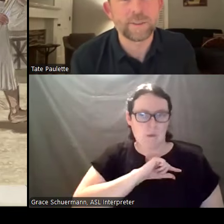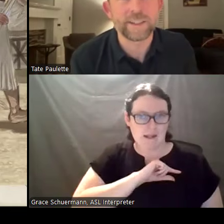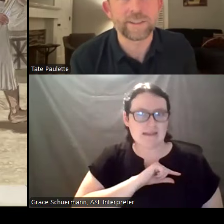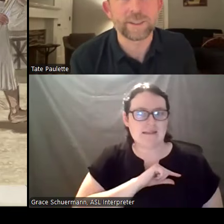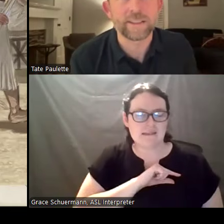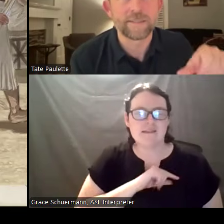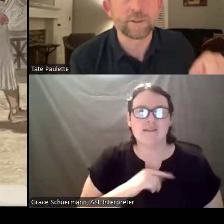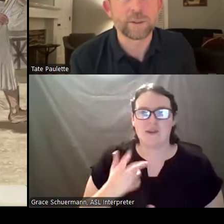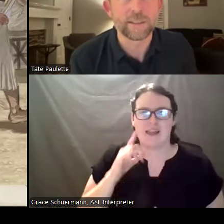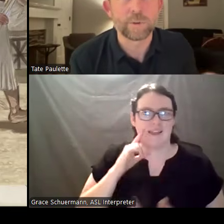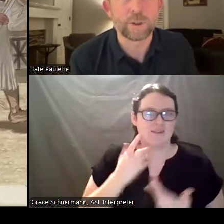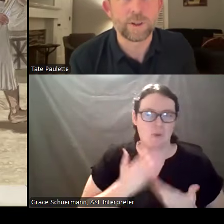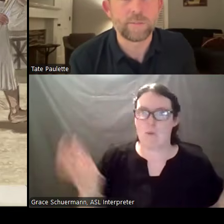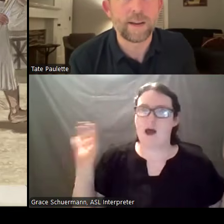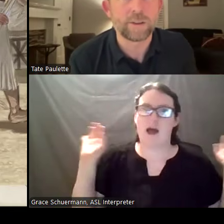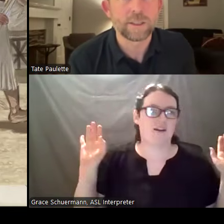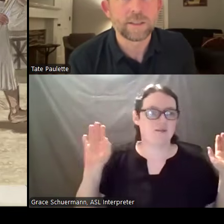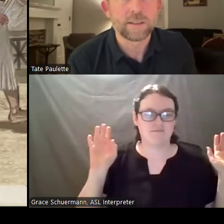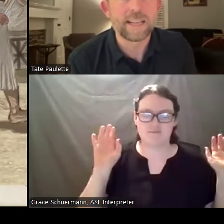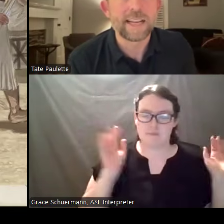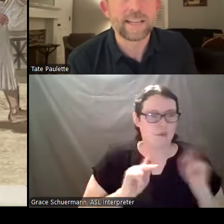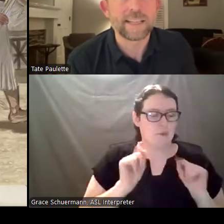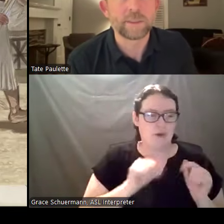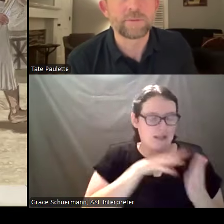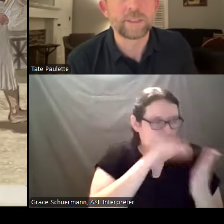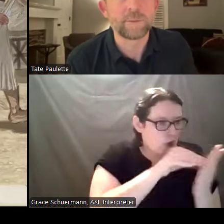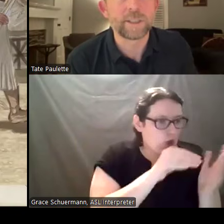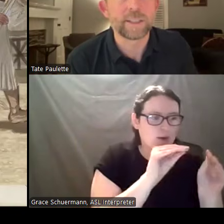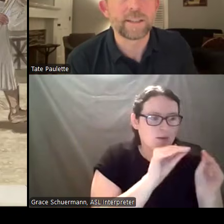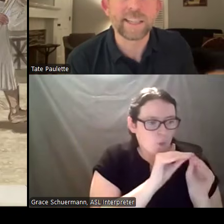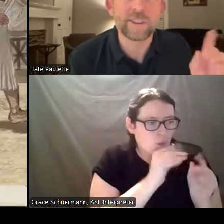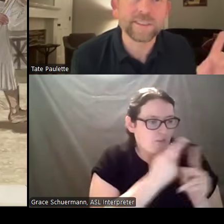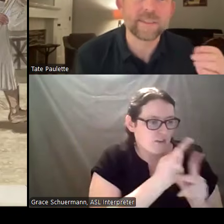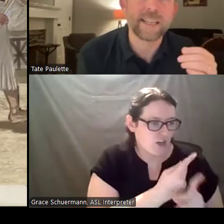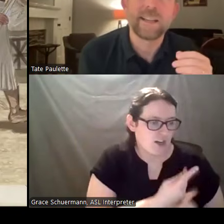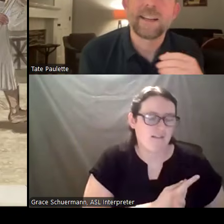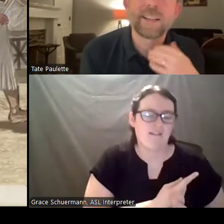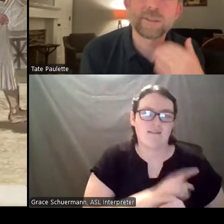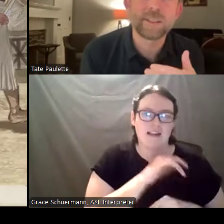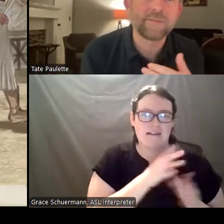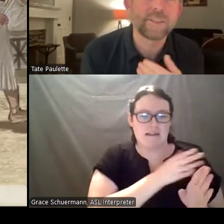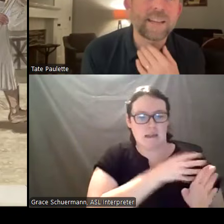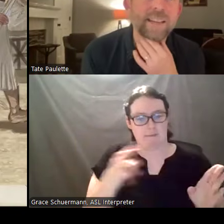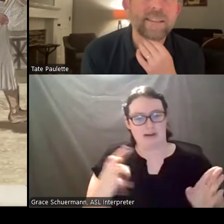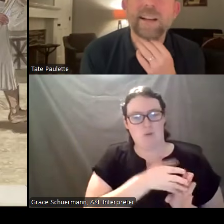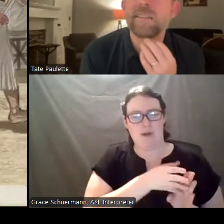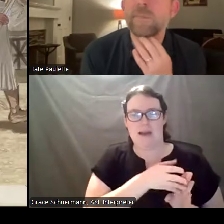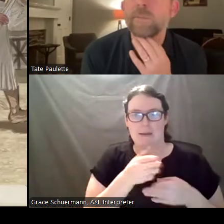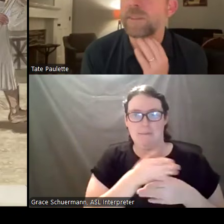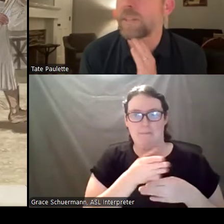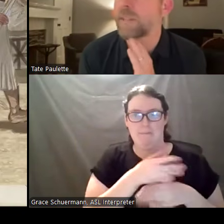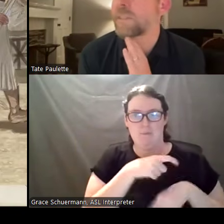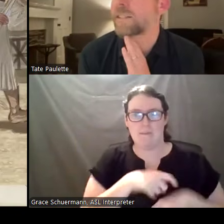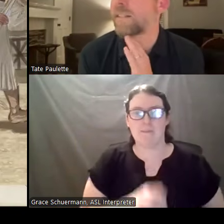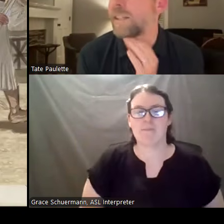open territory for learning more about that in-between period. And I should also say, I always want to emphasize that I think